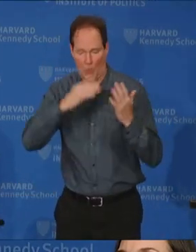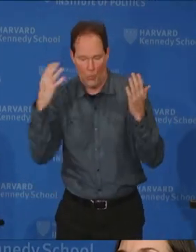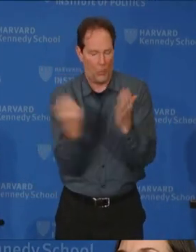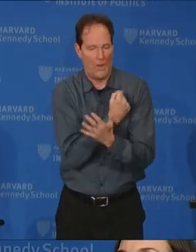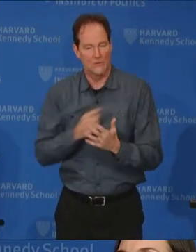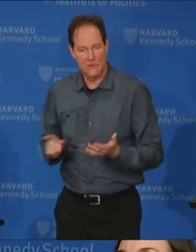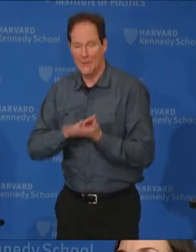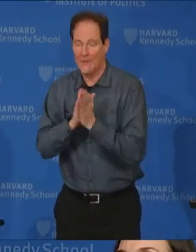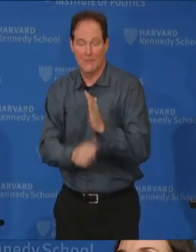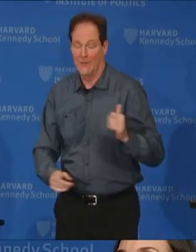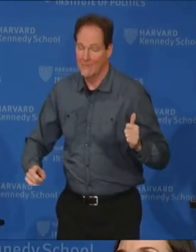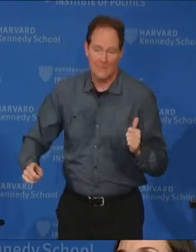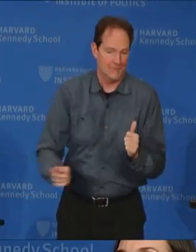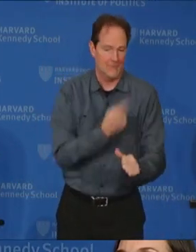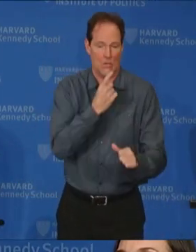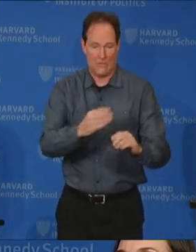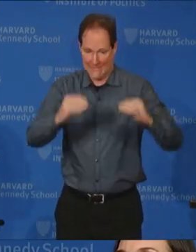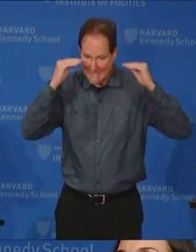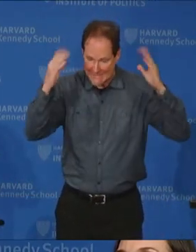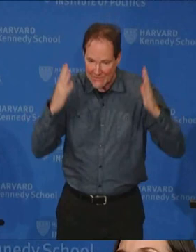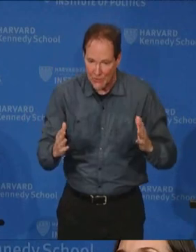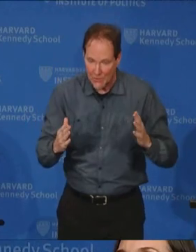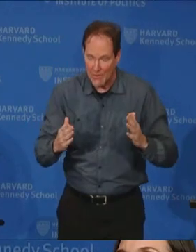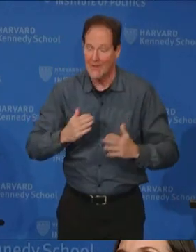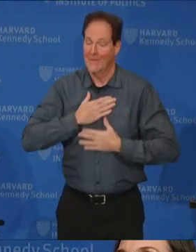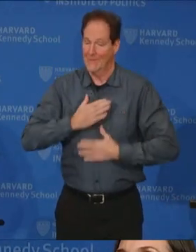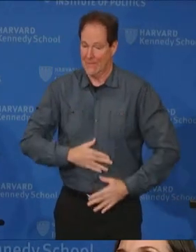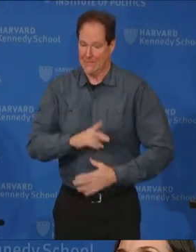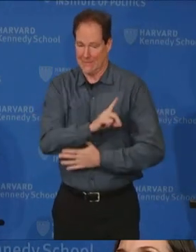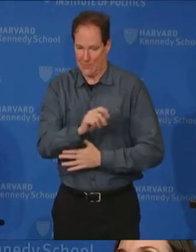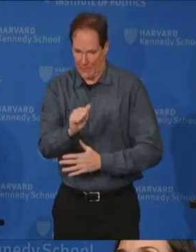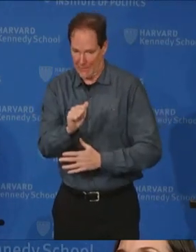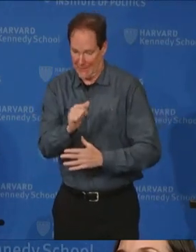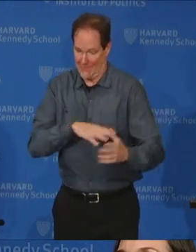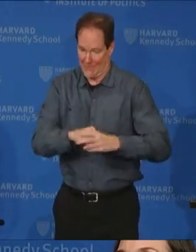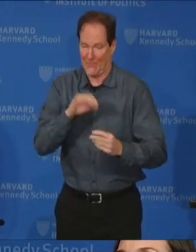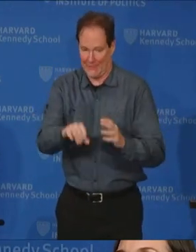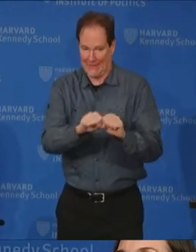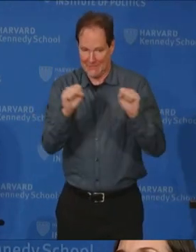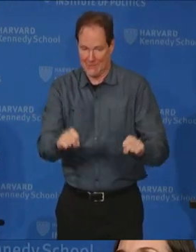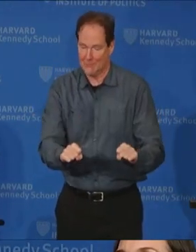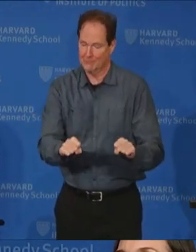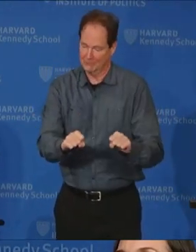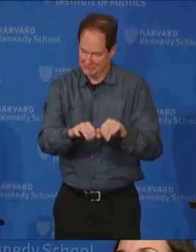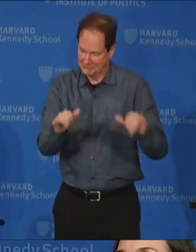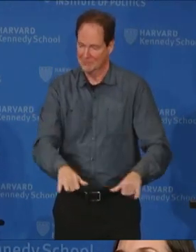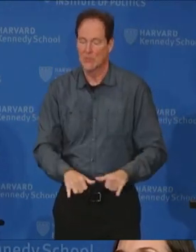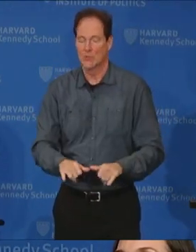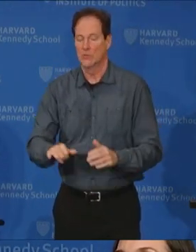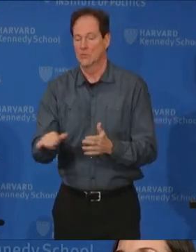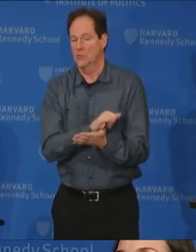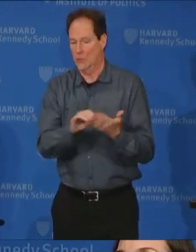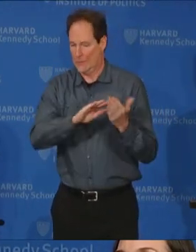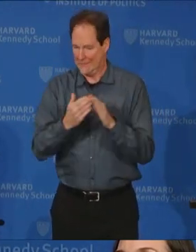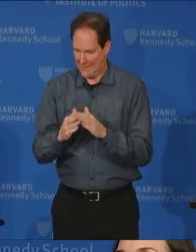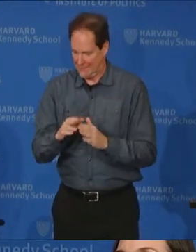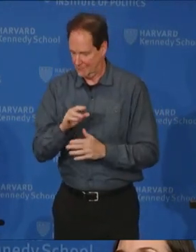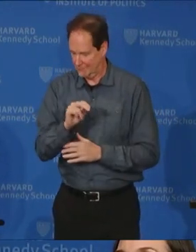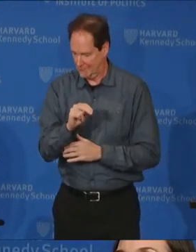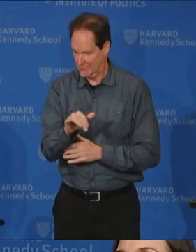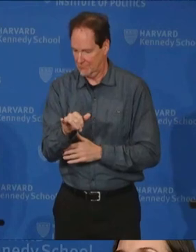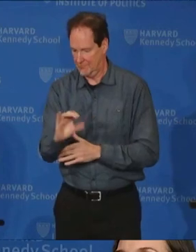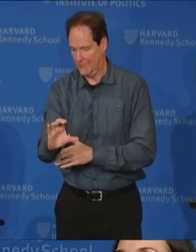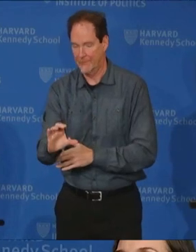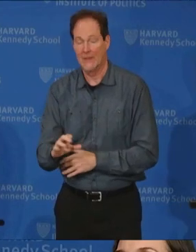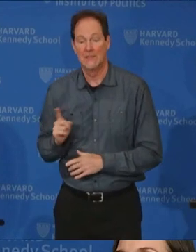she became the first teacher with a physical disability to be in that system in New York City. She started her work at a